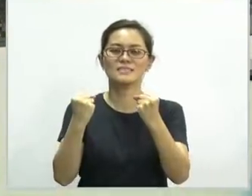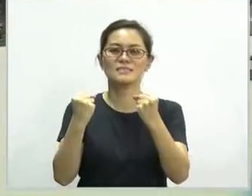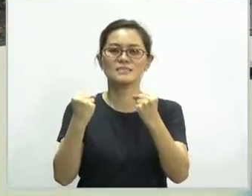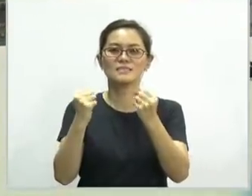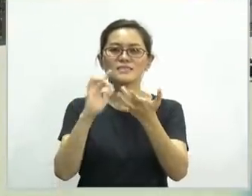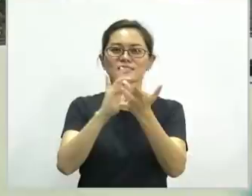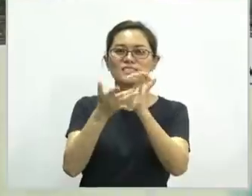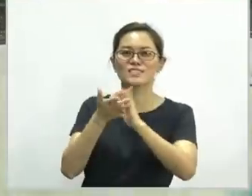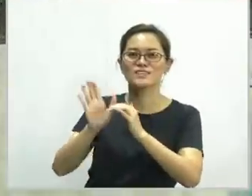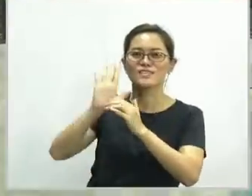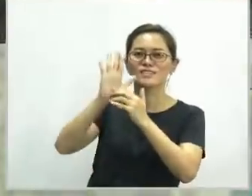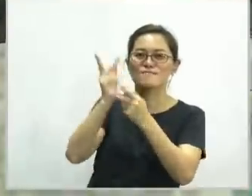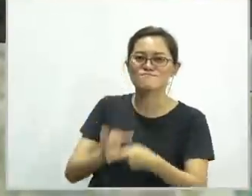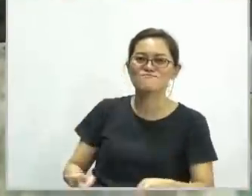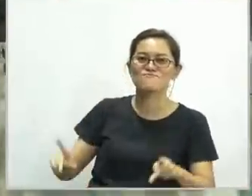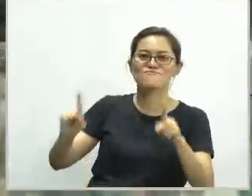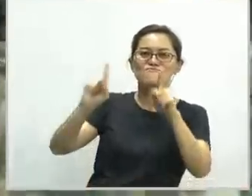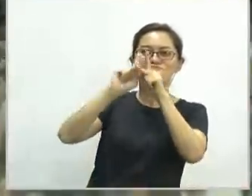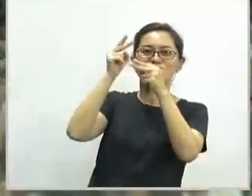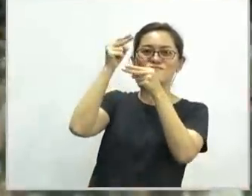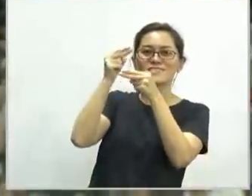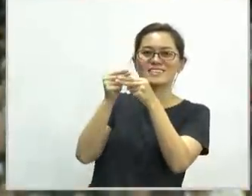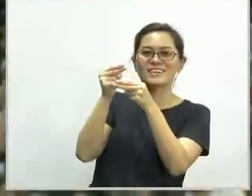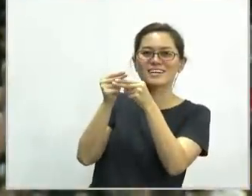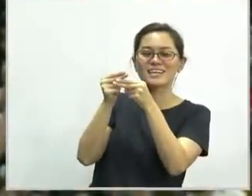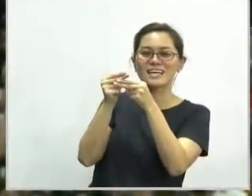In Jesus' precious name.